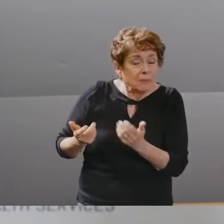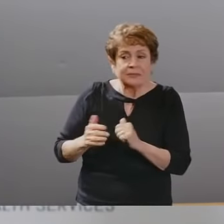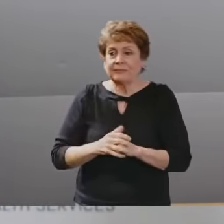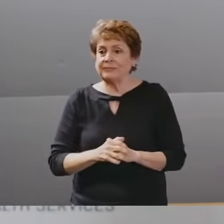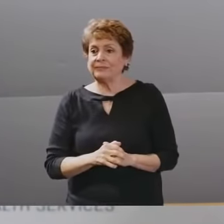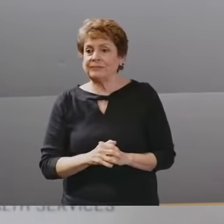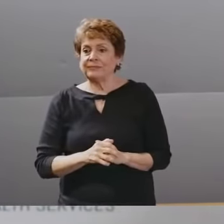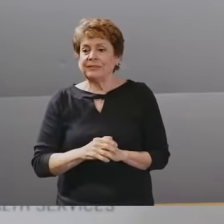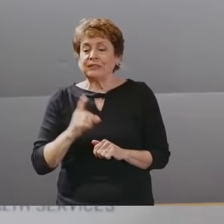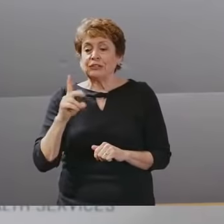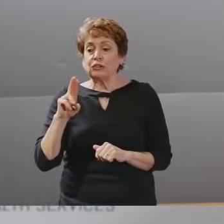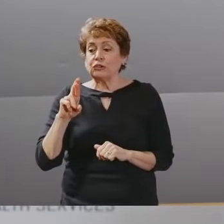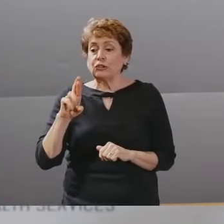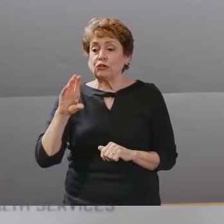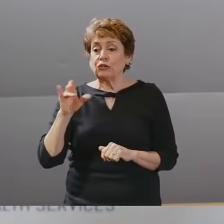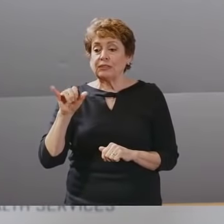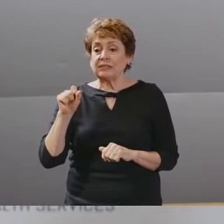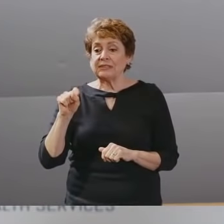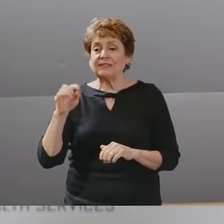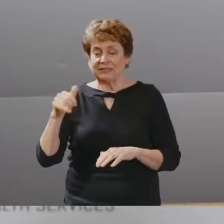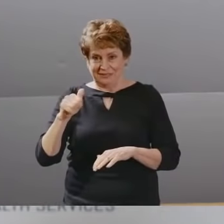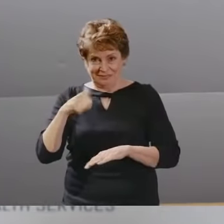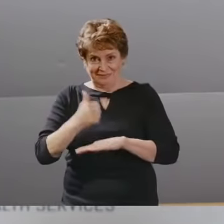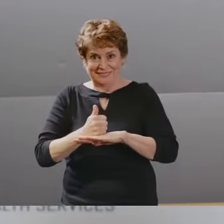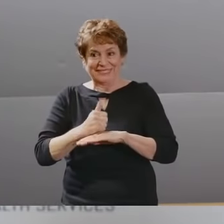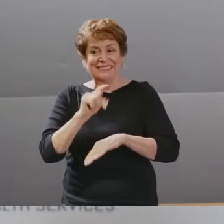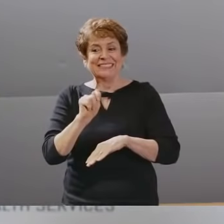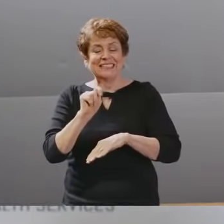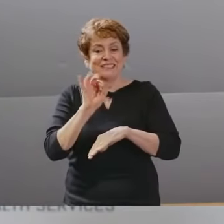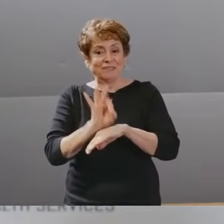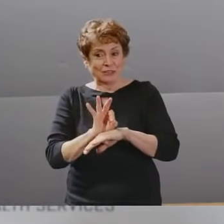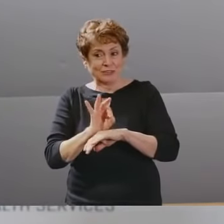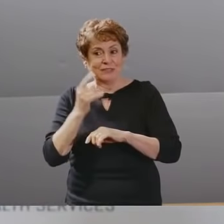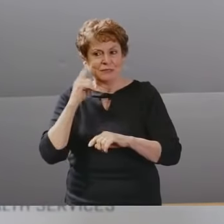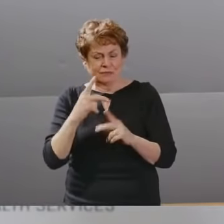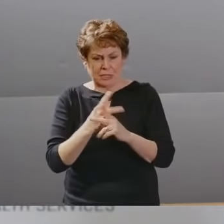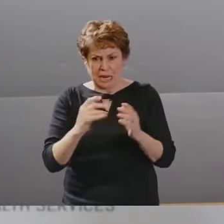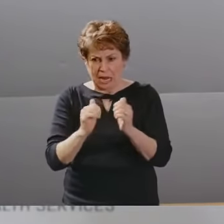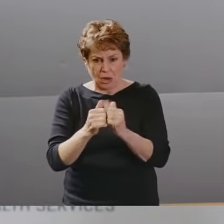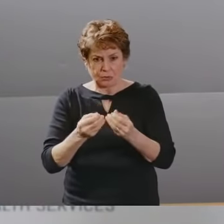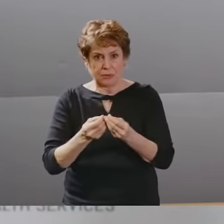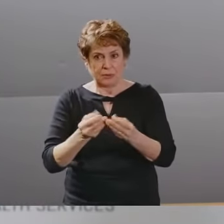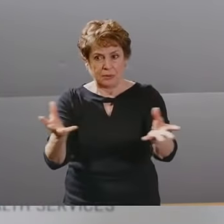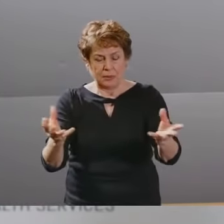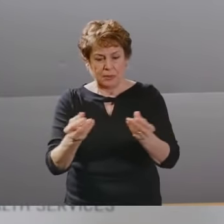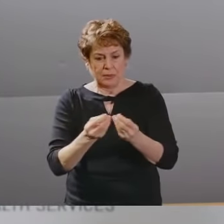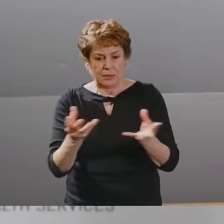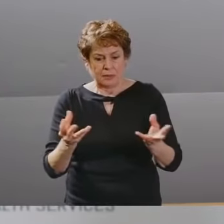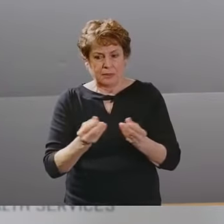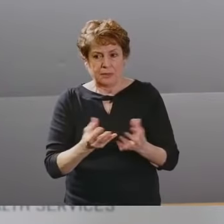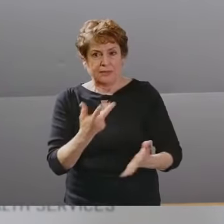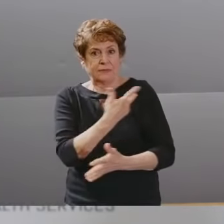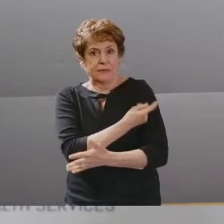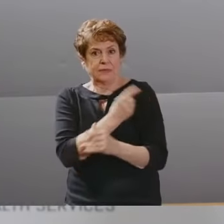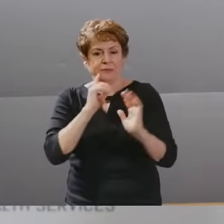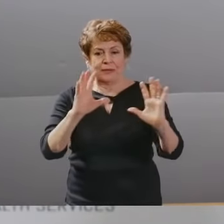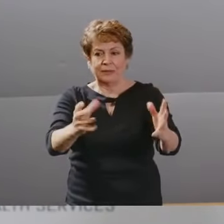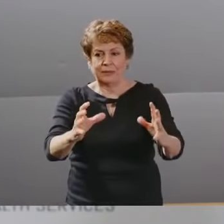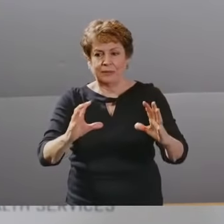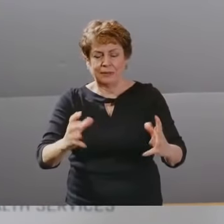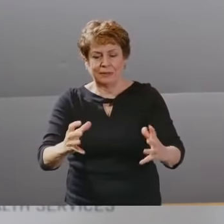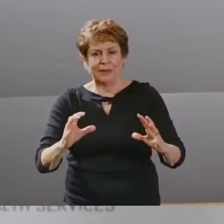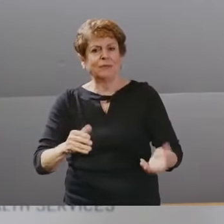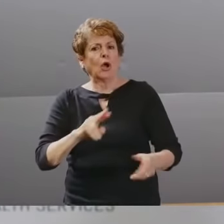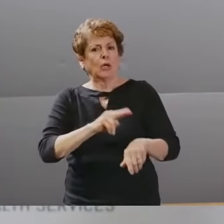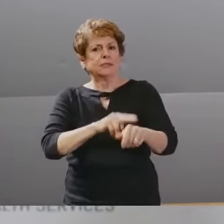makes sense, although I'm going to defer to public health, that we put our doctors, nurses, staff inside our hospitals, along with